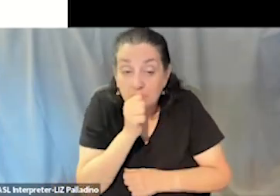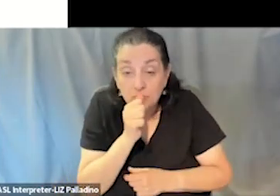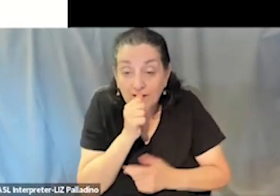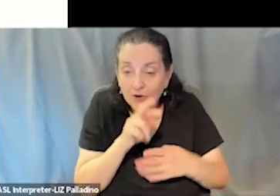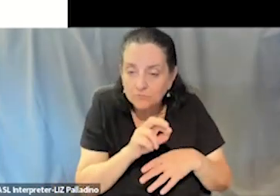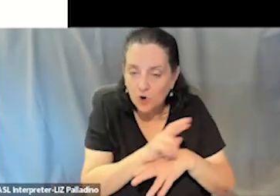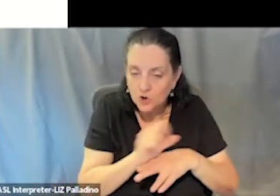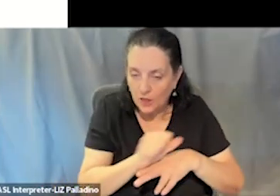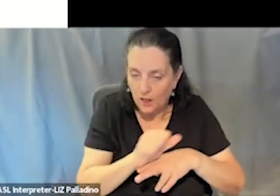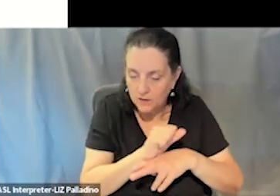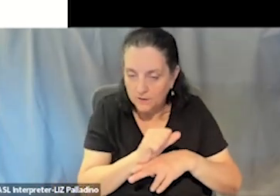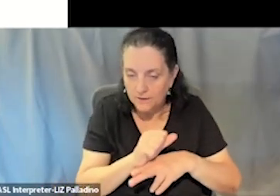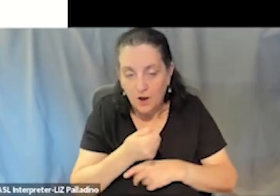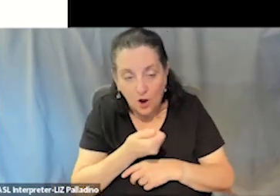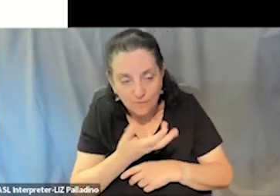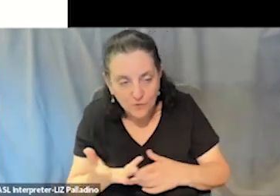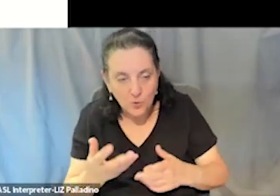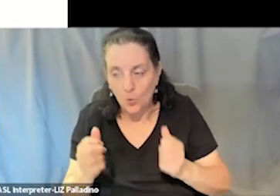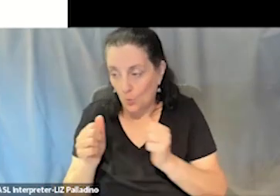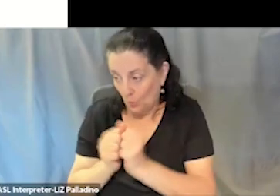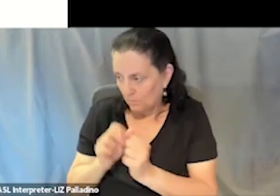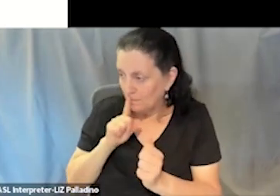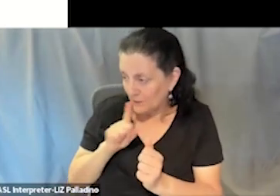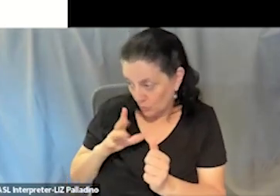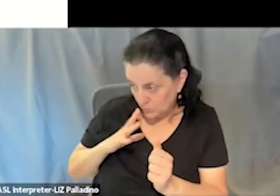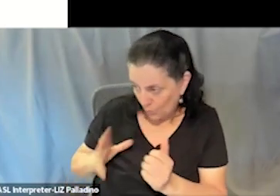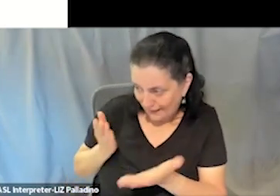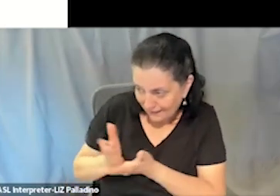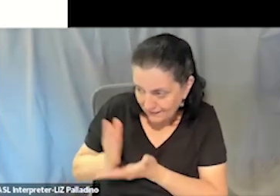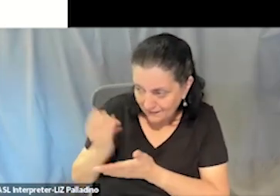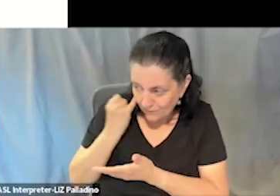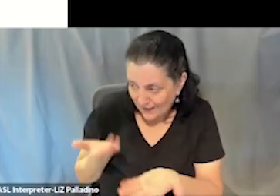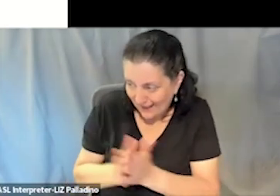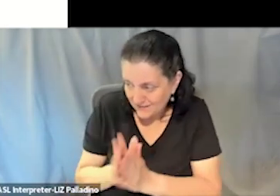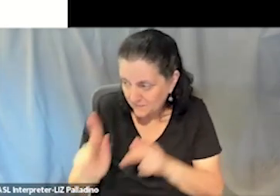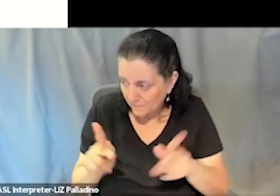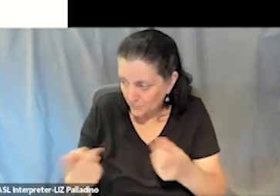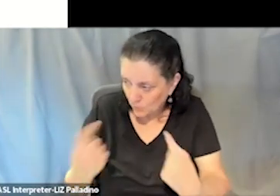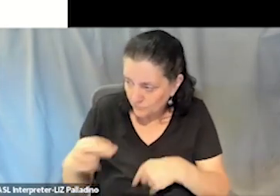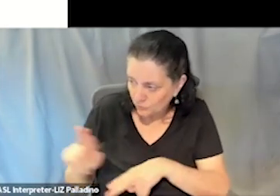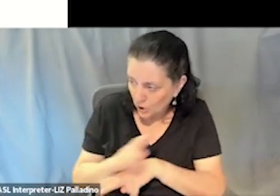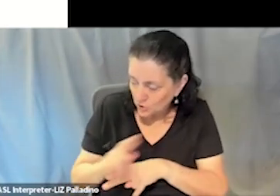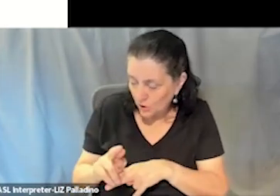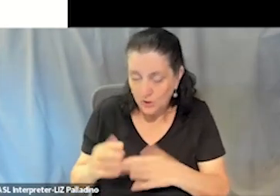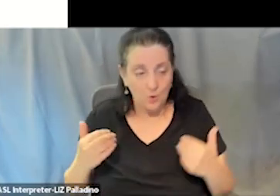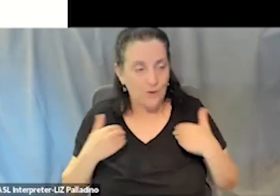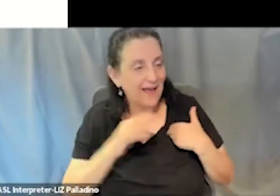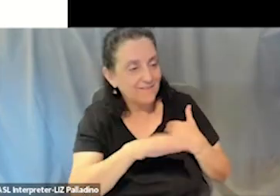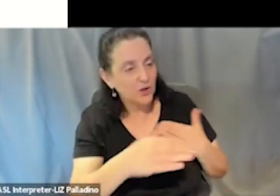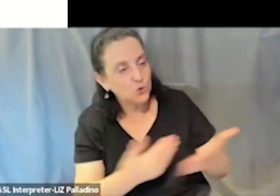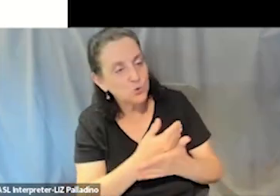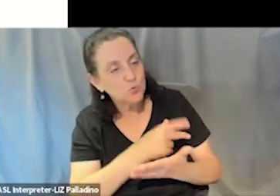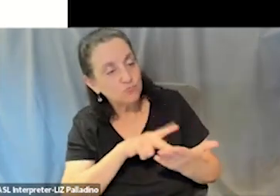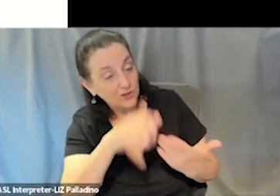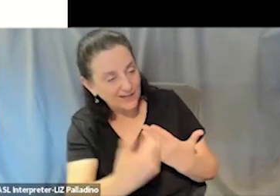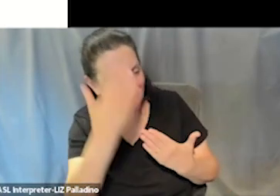take a few snaps with the approval of the participants and share them with some donors. Hey, we're deep at work on this new project. I know you really enjoyed